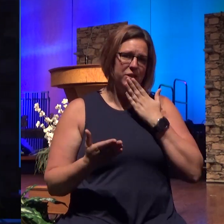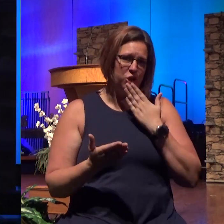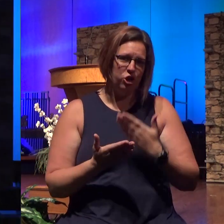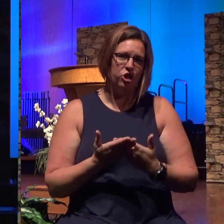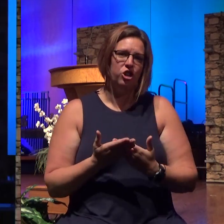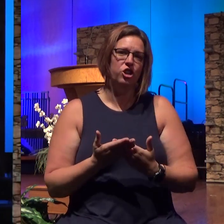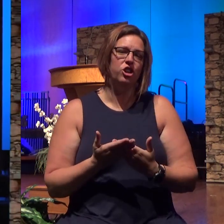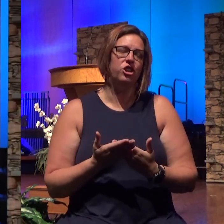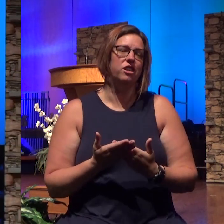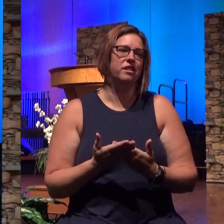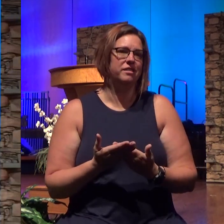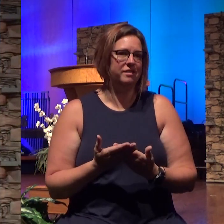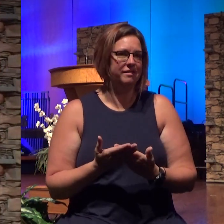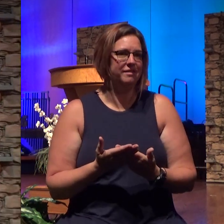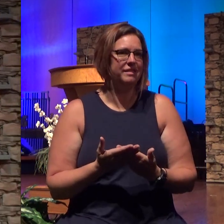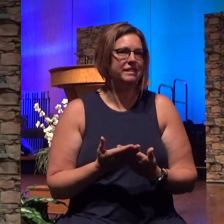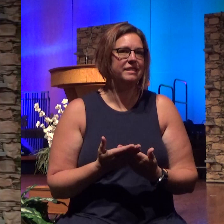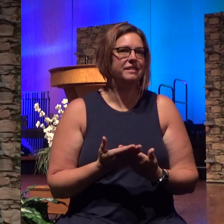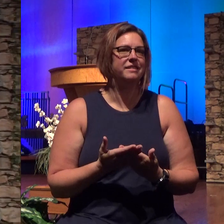alright.